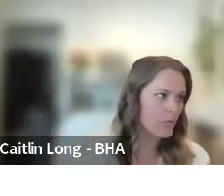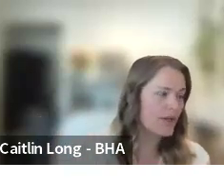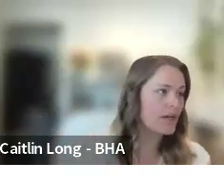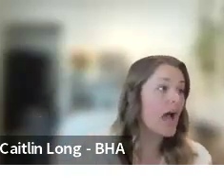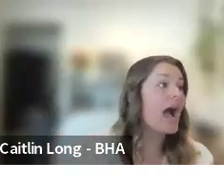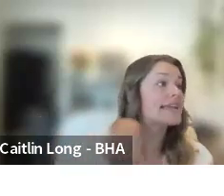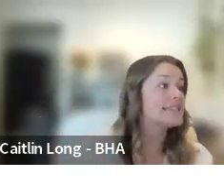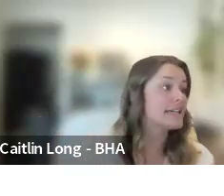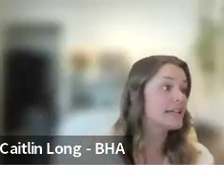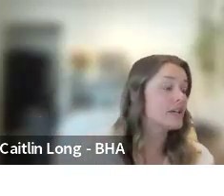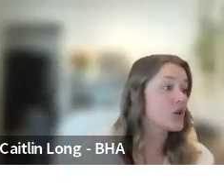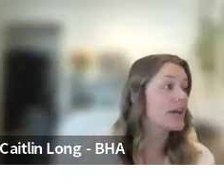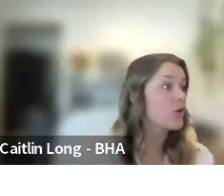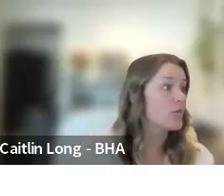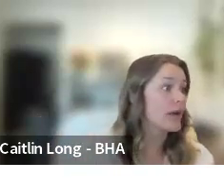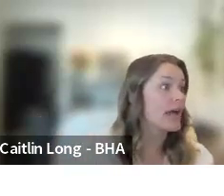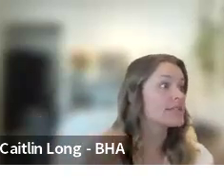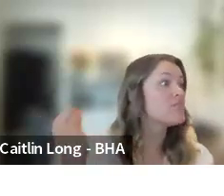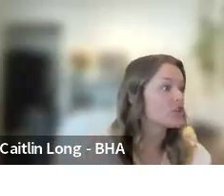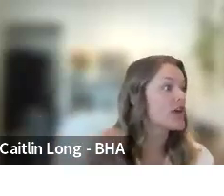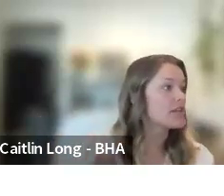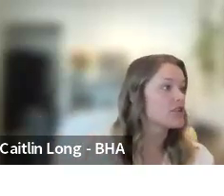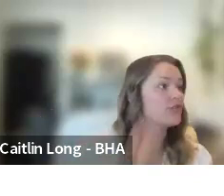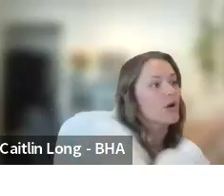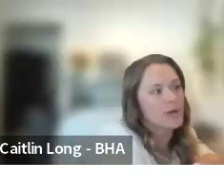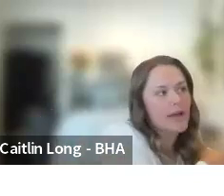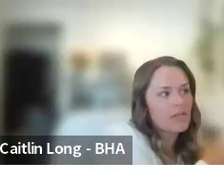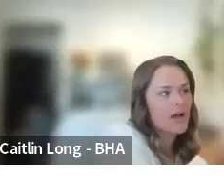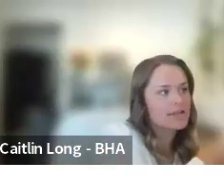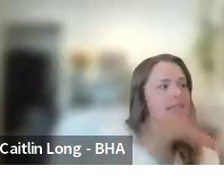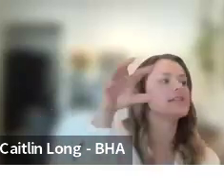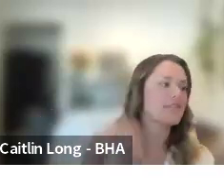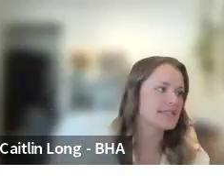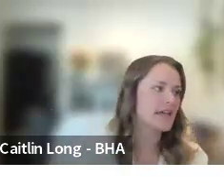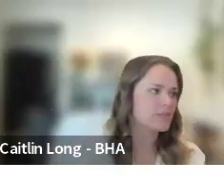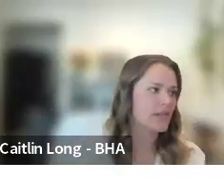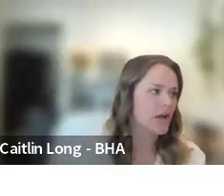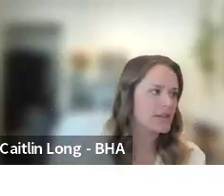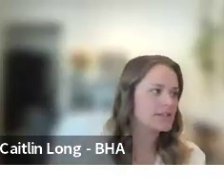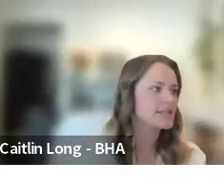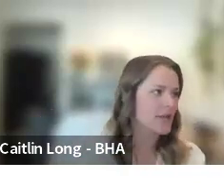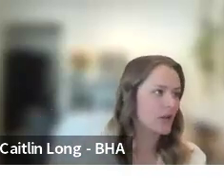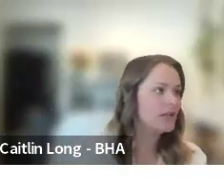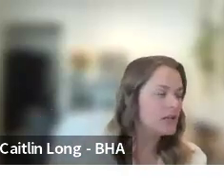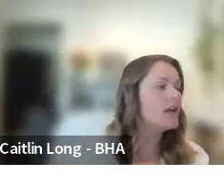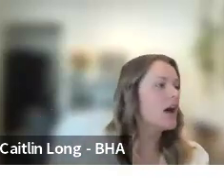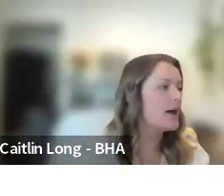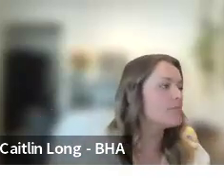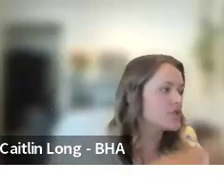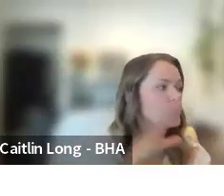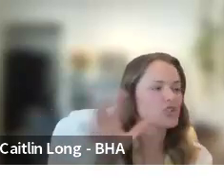from now on. I did try and incorporate as much as your former bylaws into this set of bylaws as I